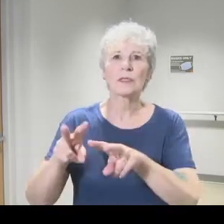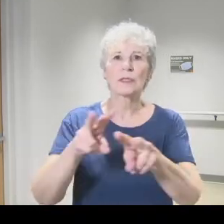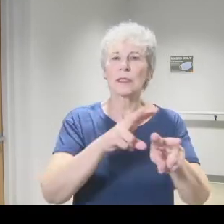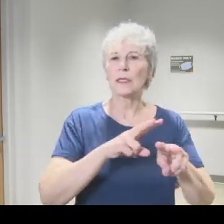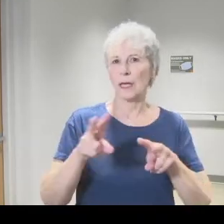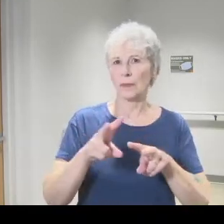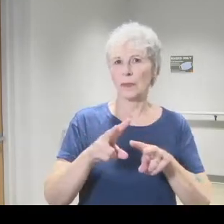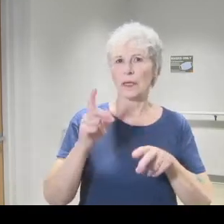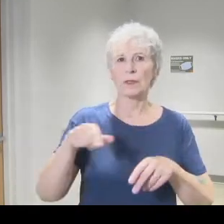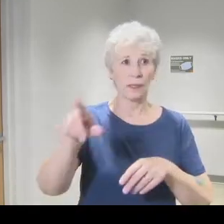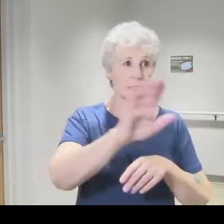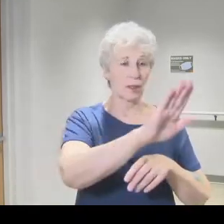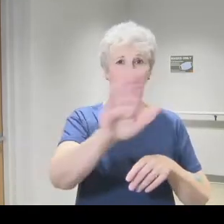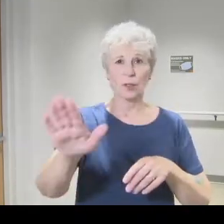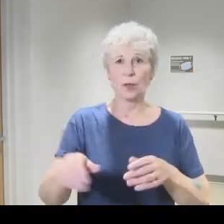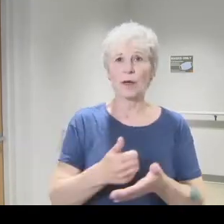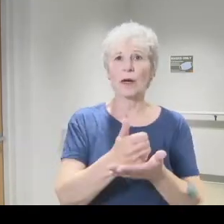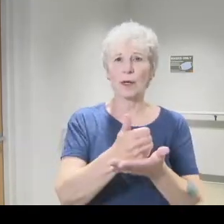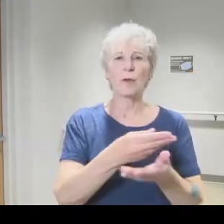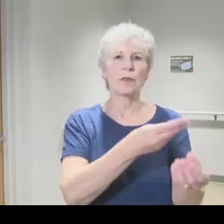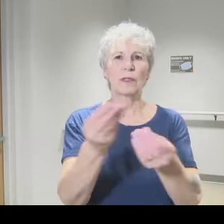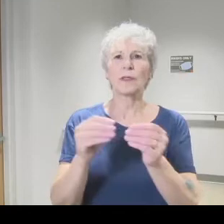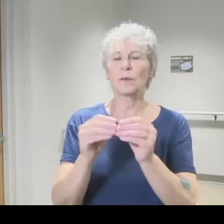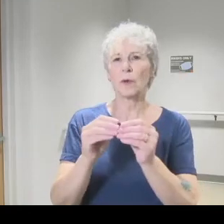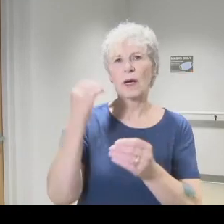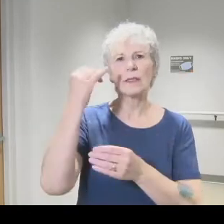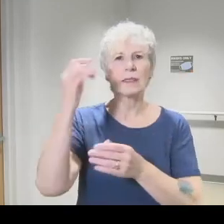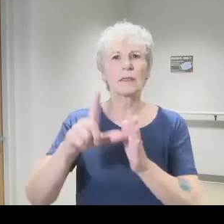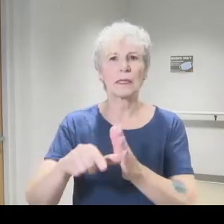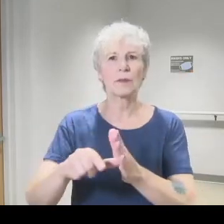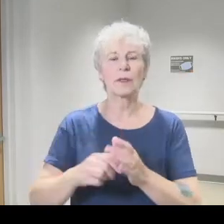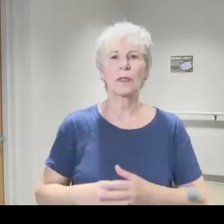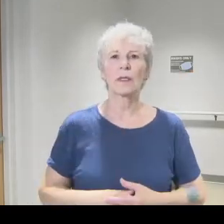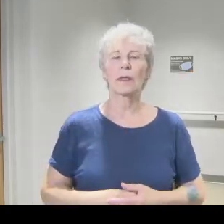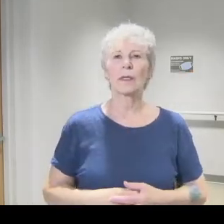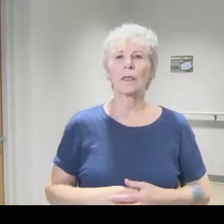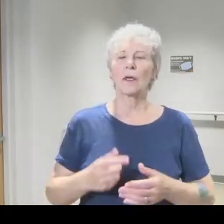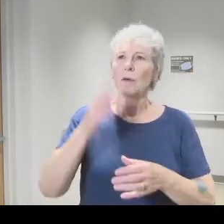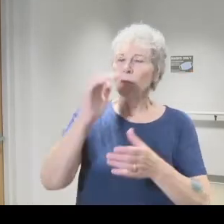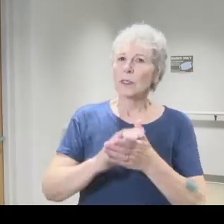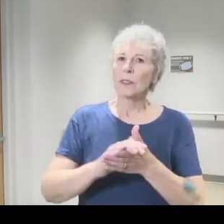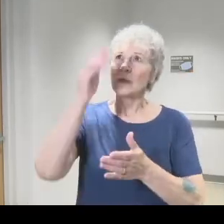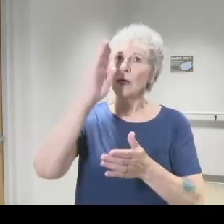we need your help, and we'll give you more ideas on how to do that later. We believe God has called